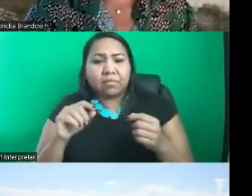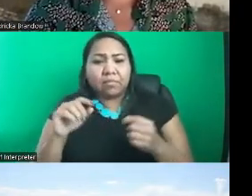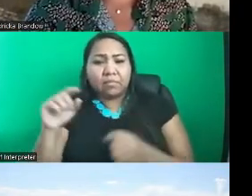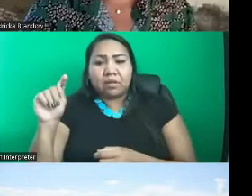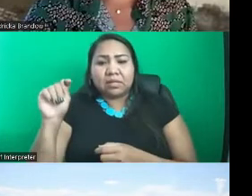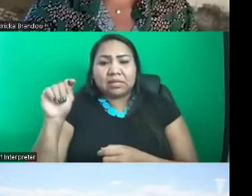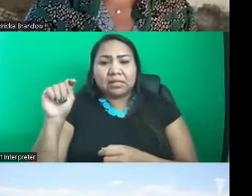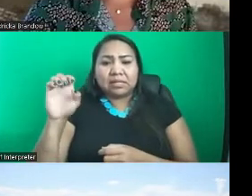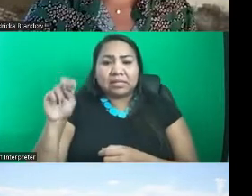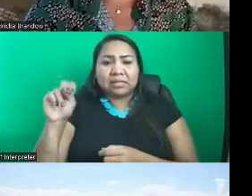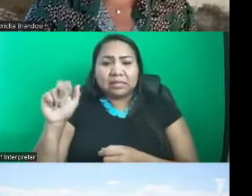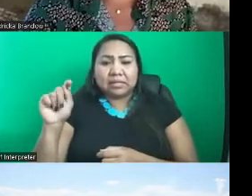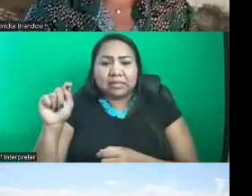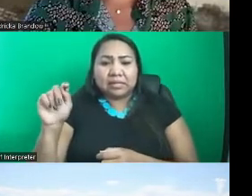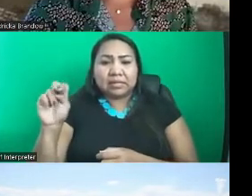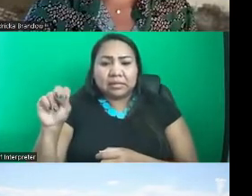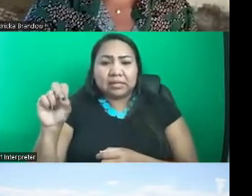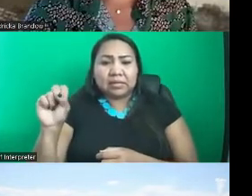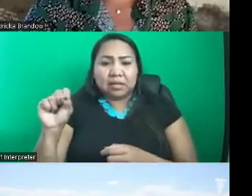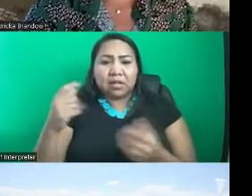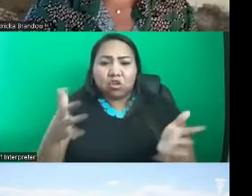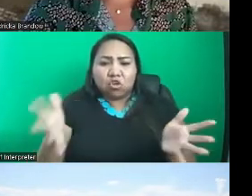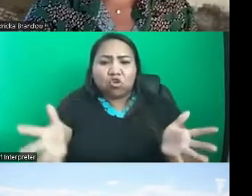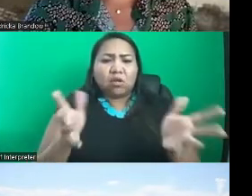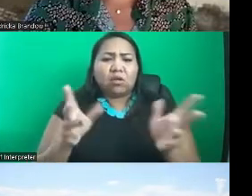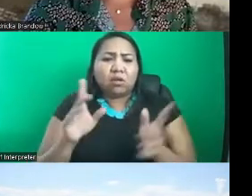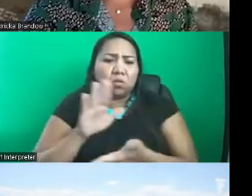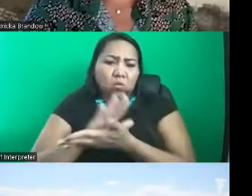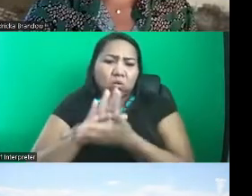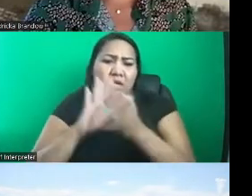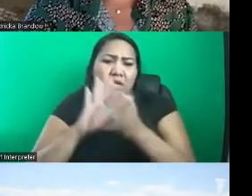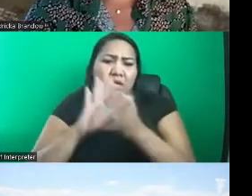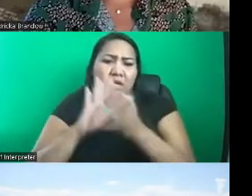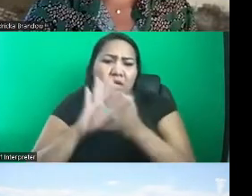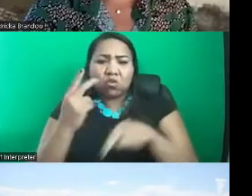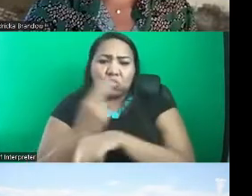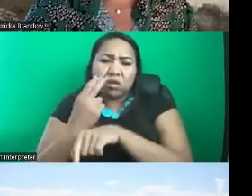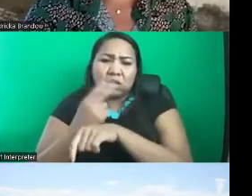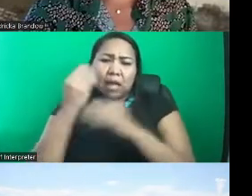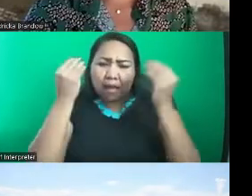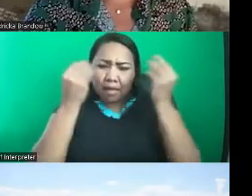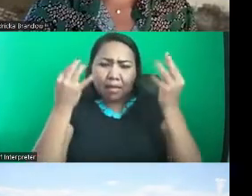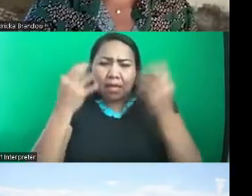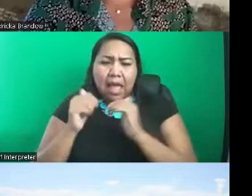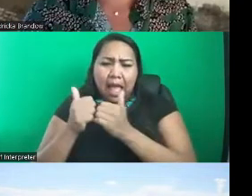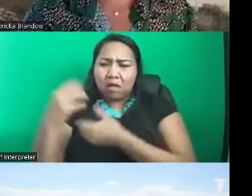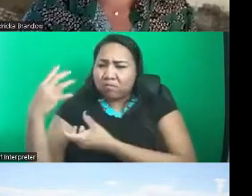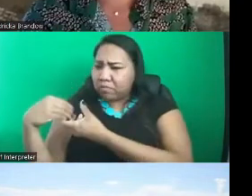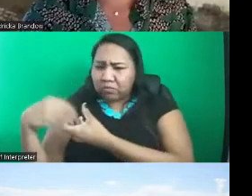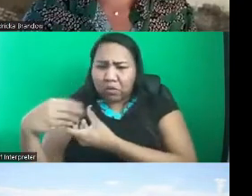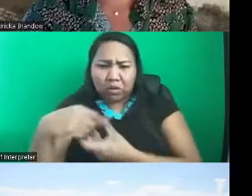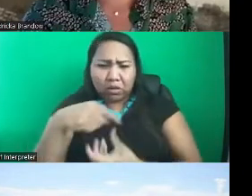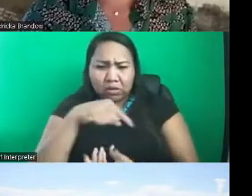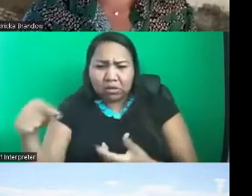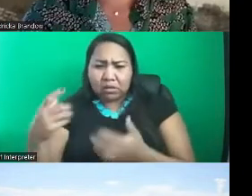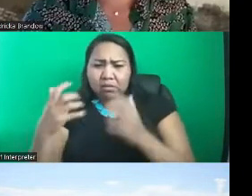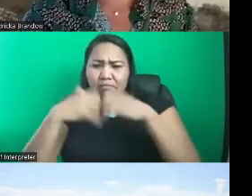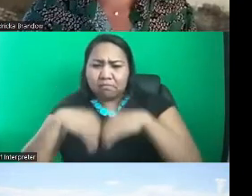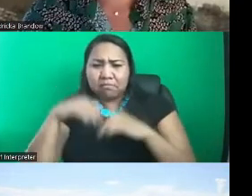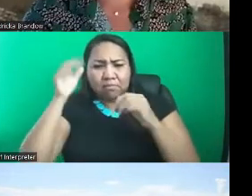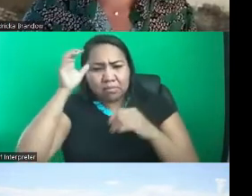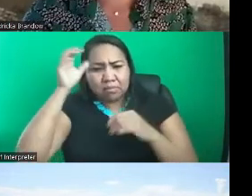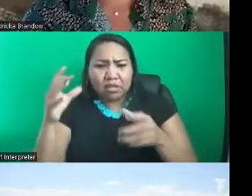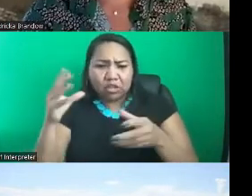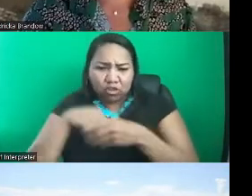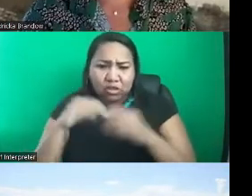encourage educators and school leaders to think about how to incorporate these concepts into curriculum development. Next slide, please.